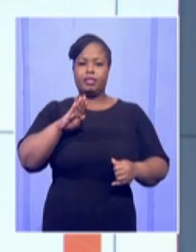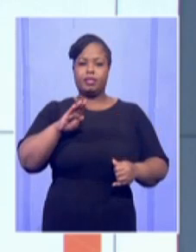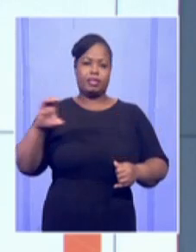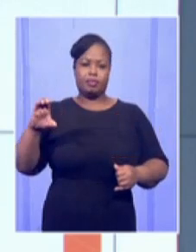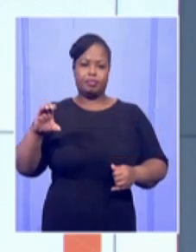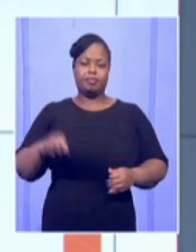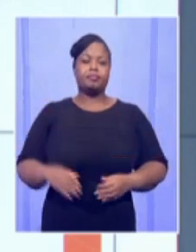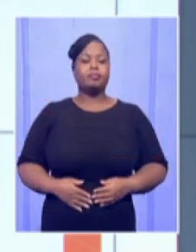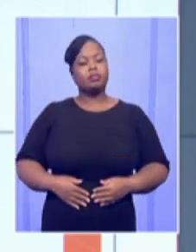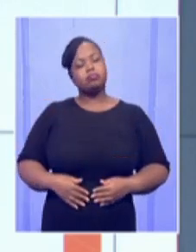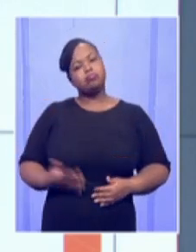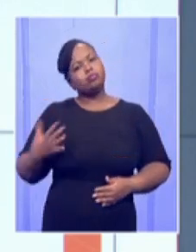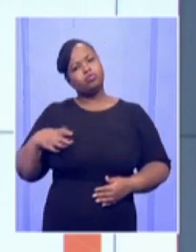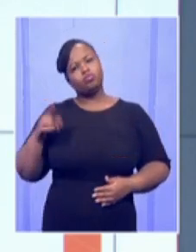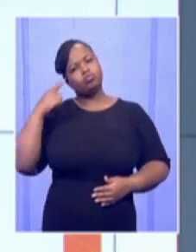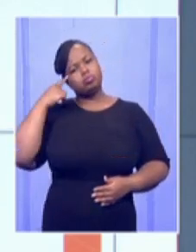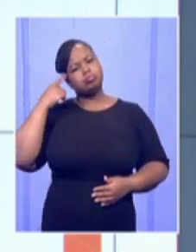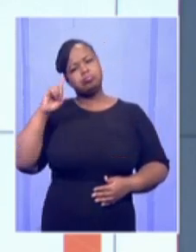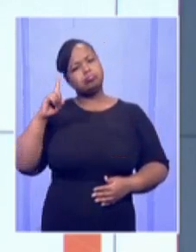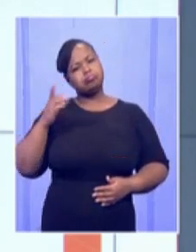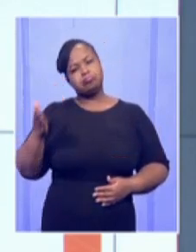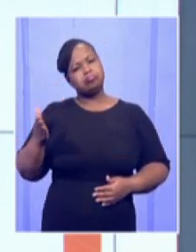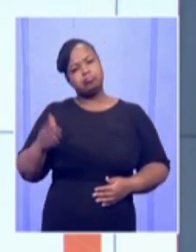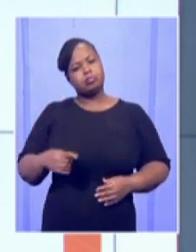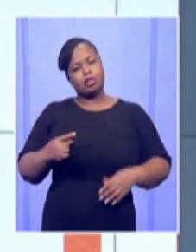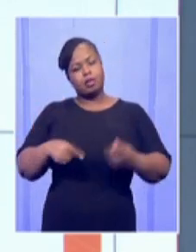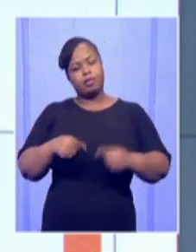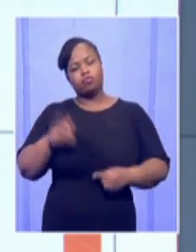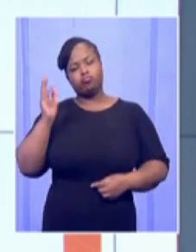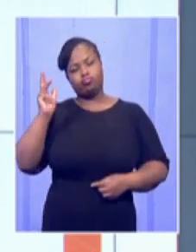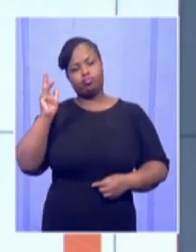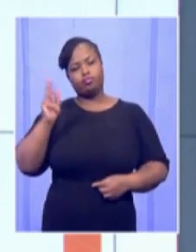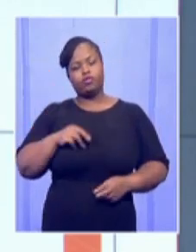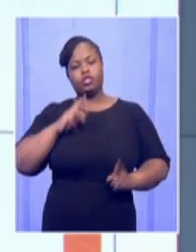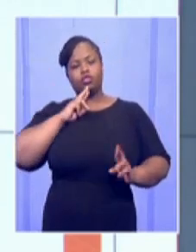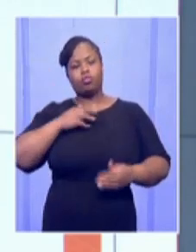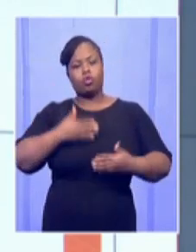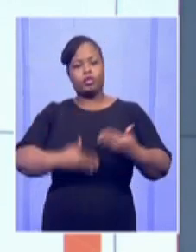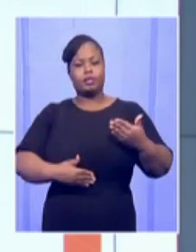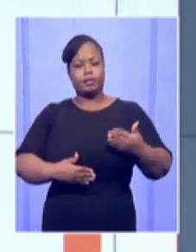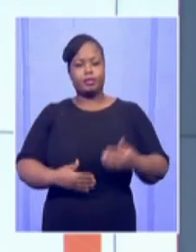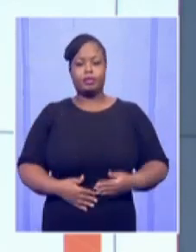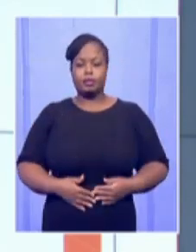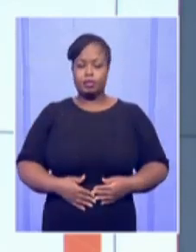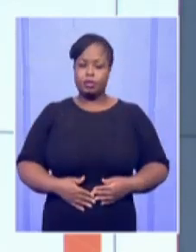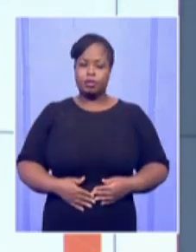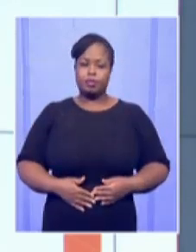agenda_SABC, just in terms of what your takeaways have been in the country's response to COVID-19.